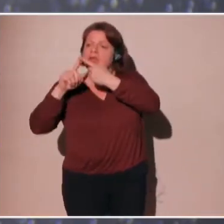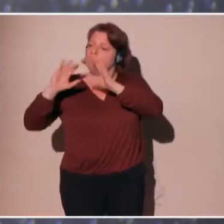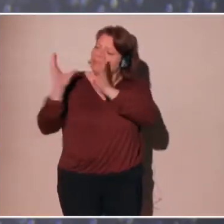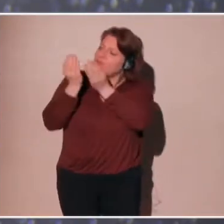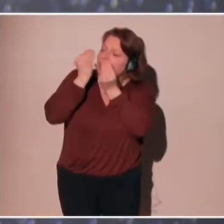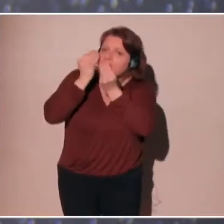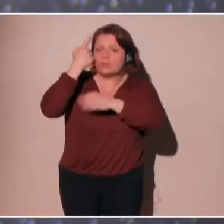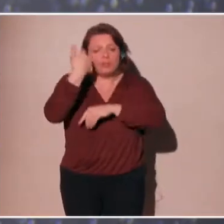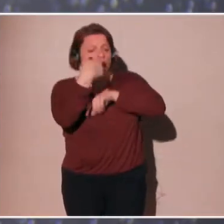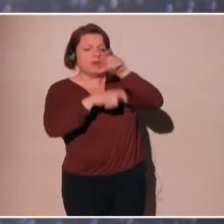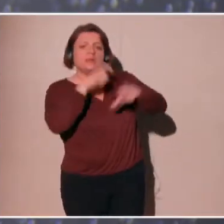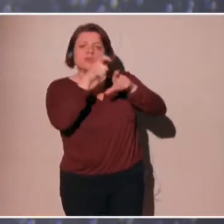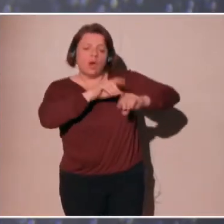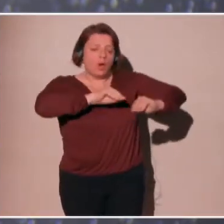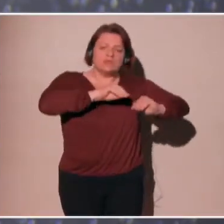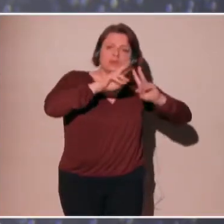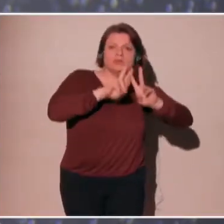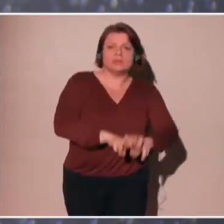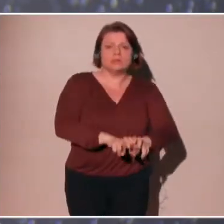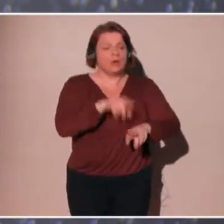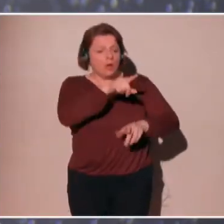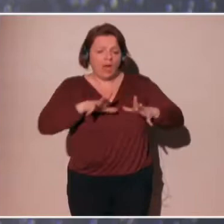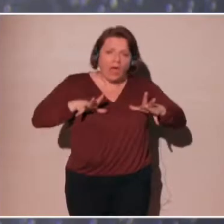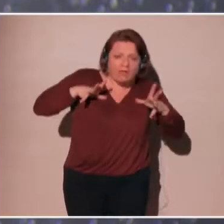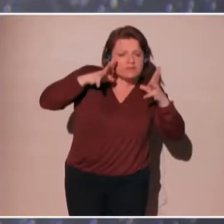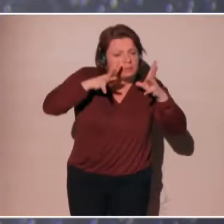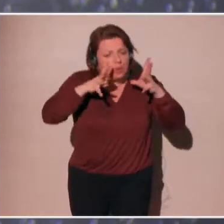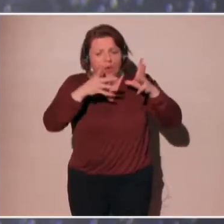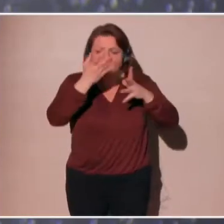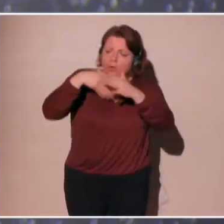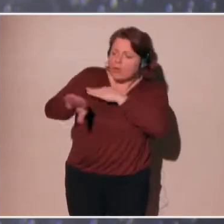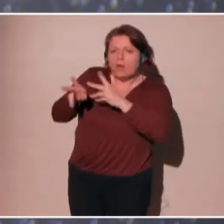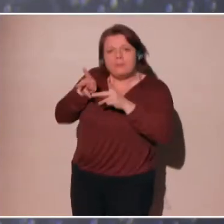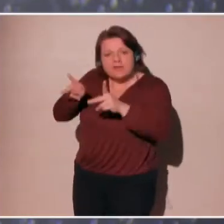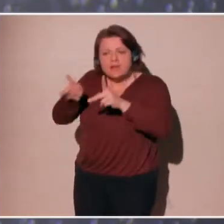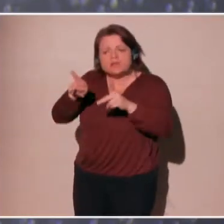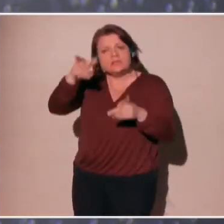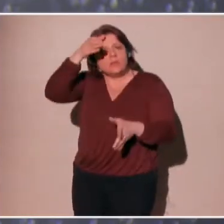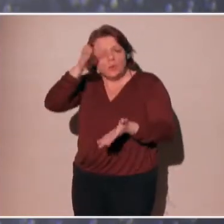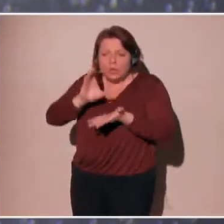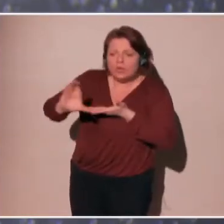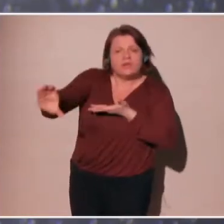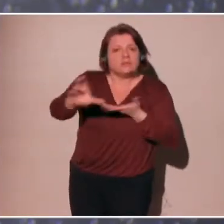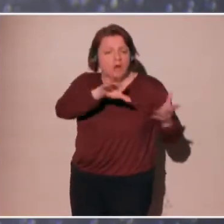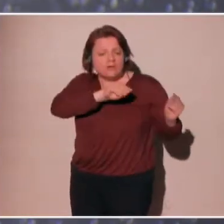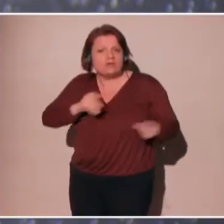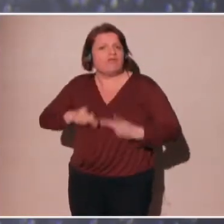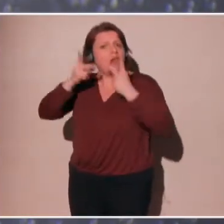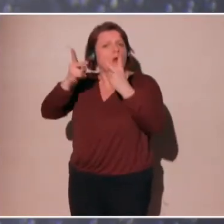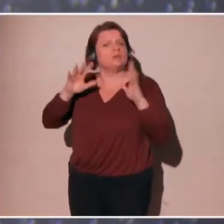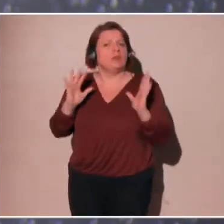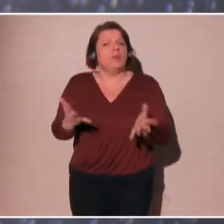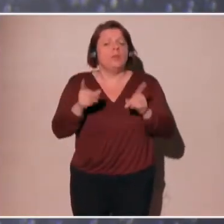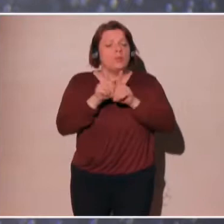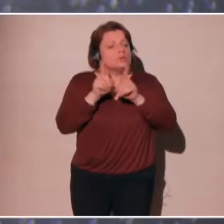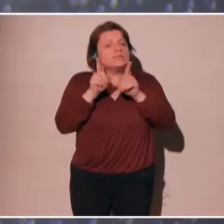includes training researchers, and how can we value more all the time